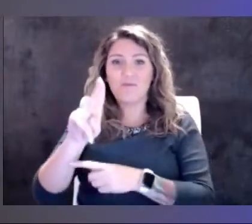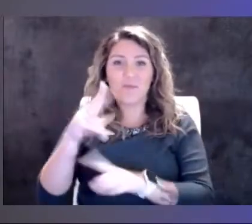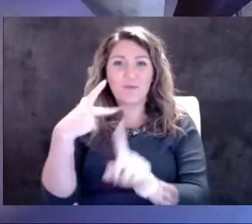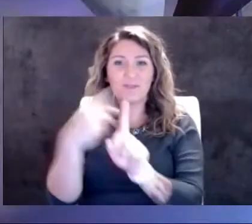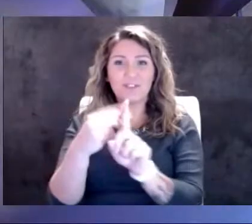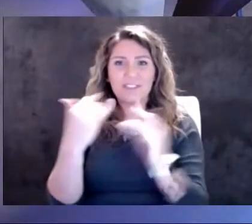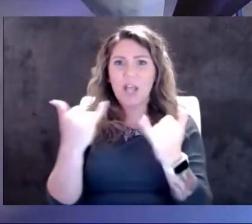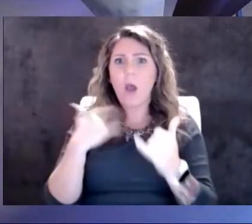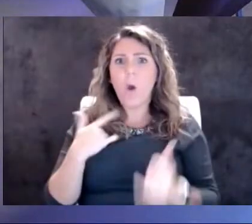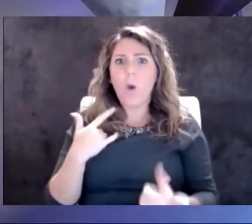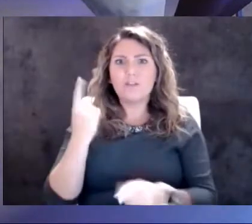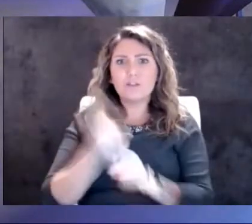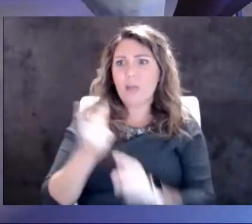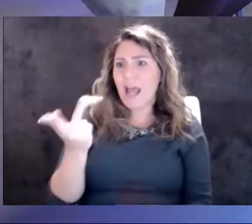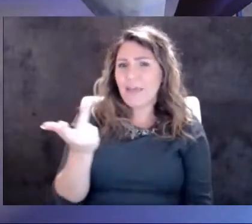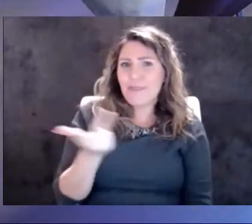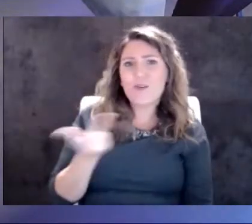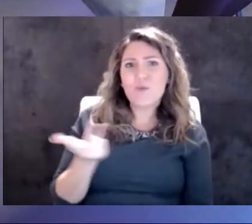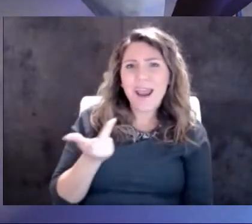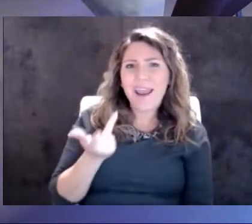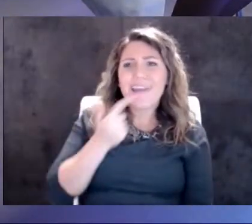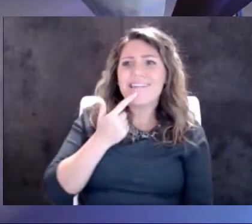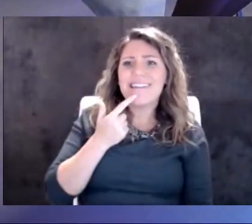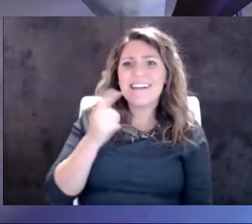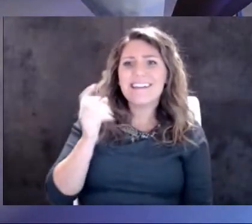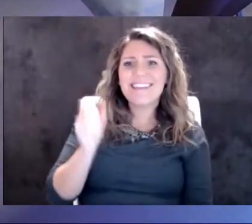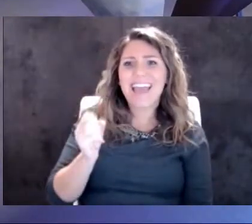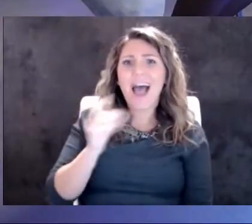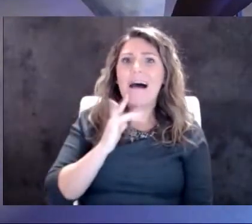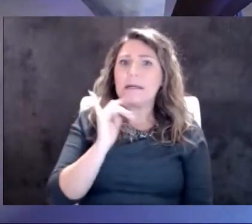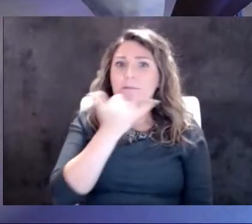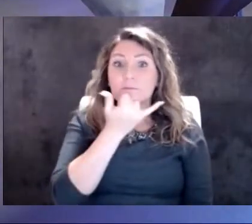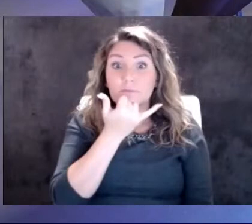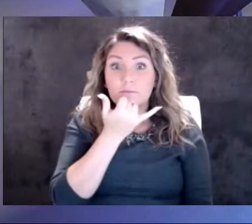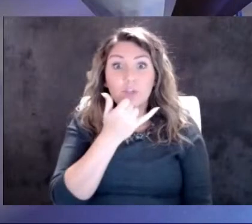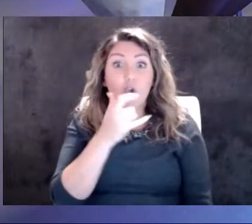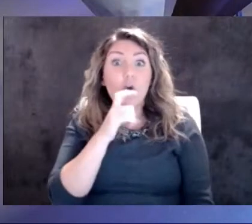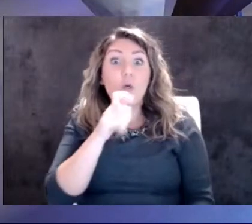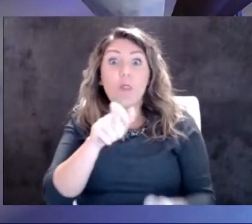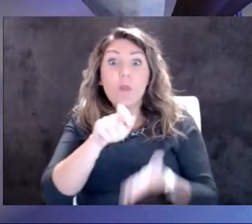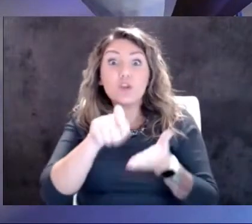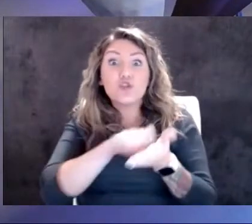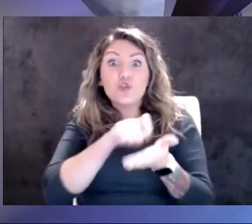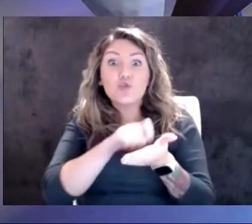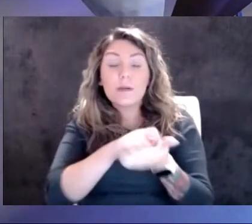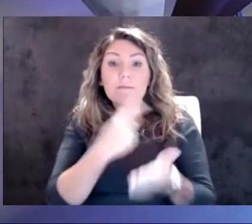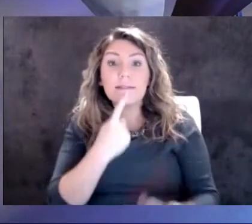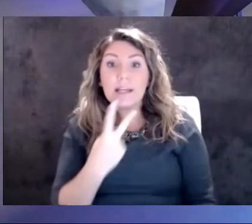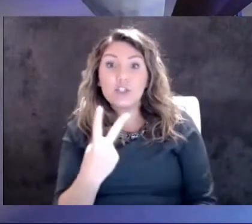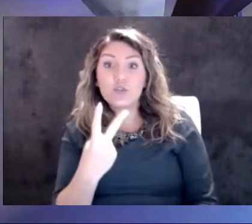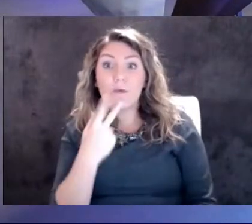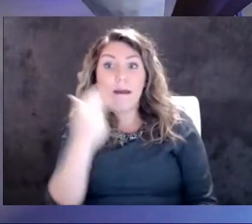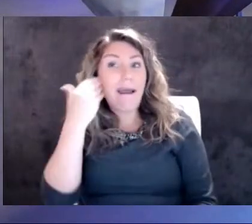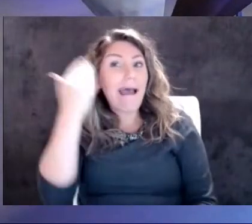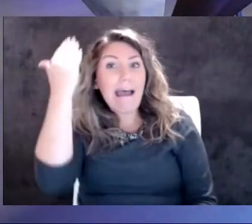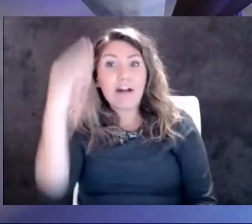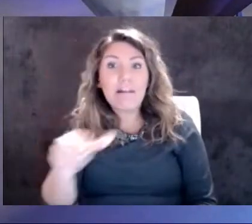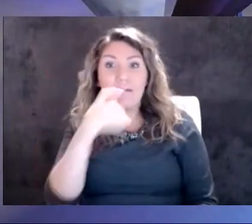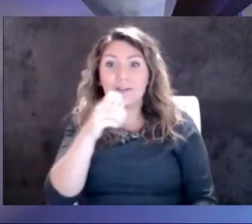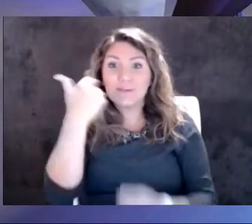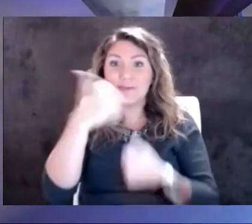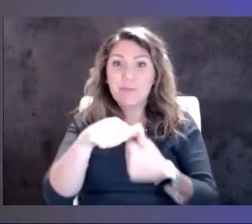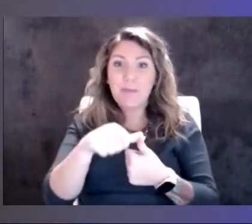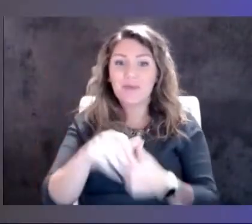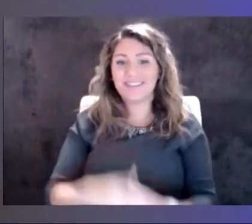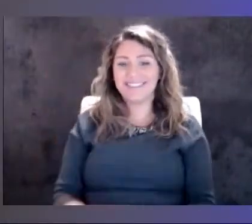three of us that are getting it. There's three of us. I feel like I messed that part up. I'm crashing The your script party. said 2 guys. I think it said 2. Did it say 2? I don't remember. Okay, fine.